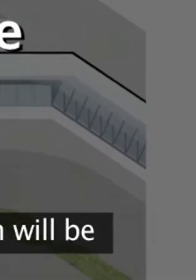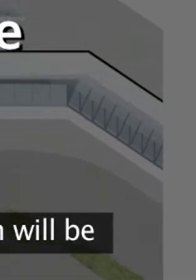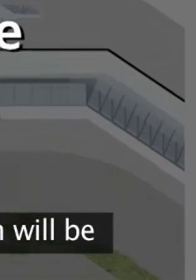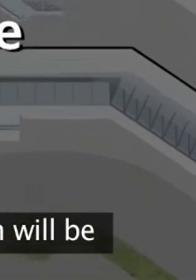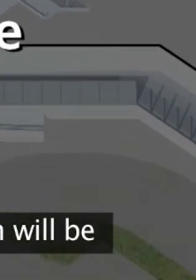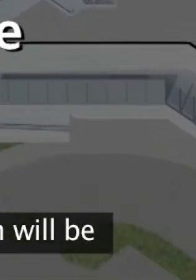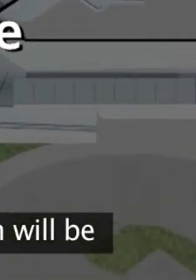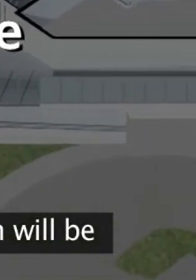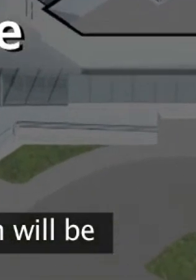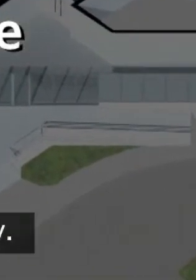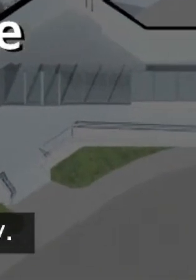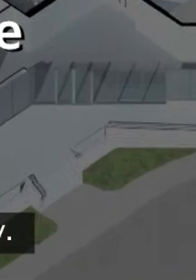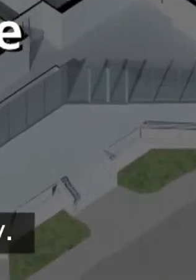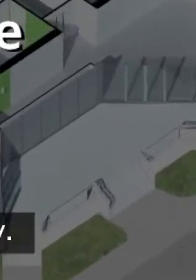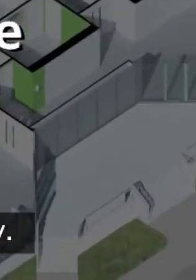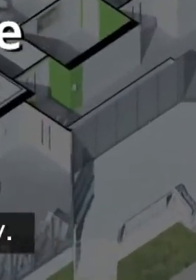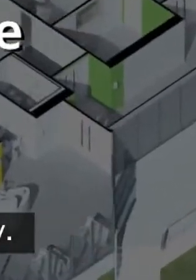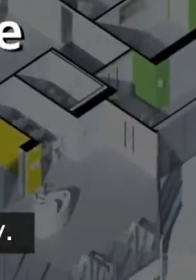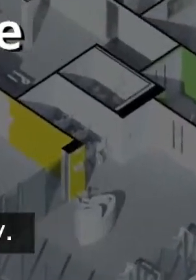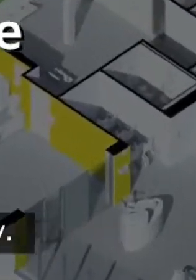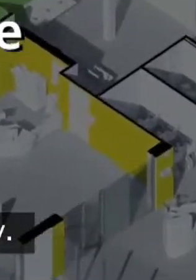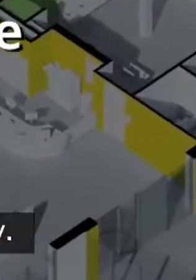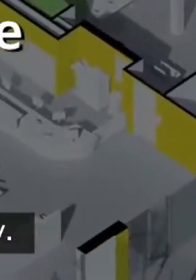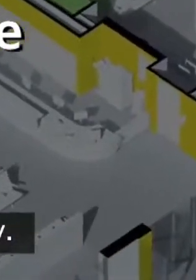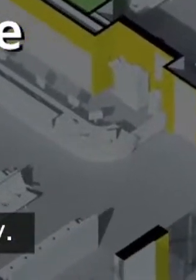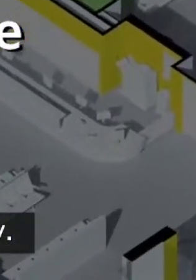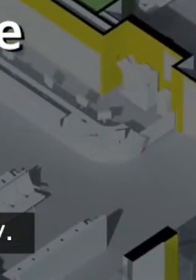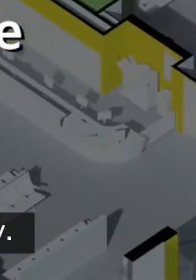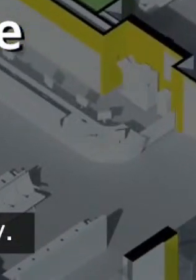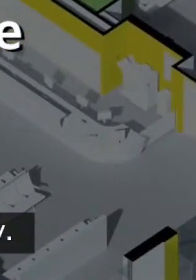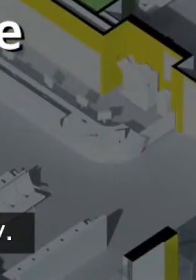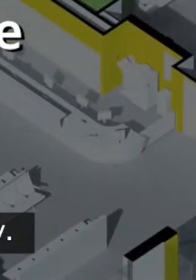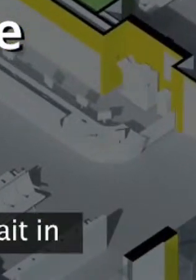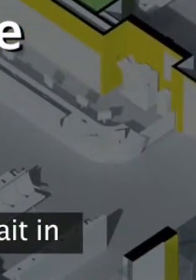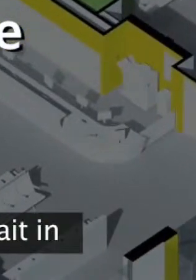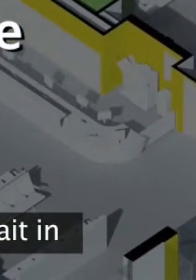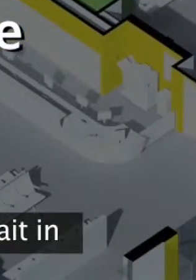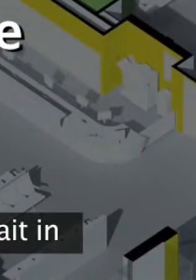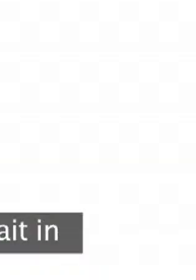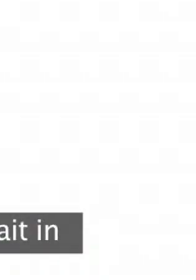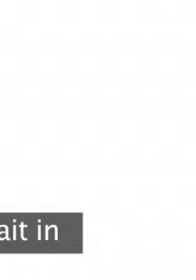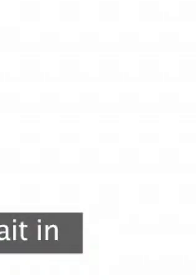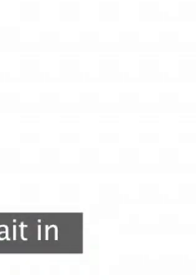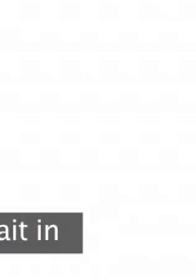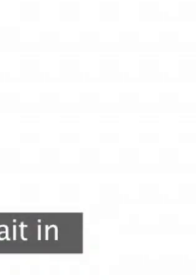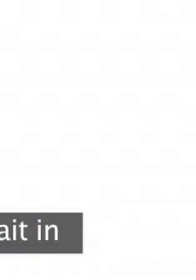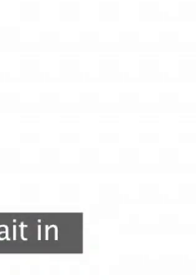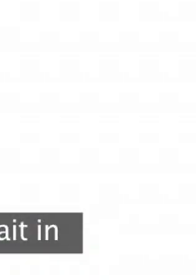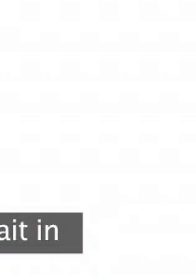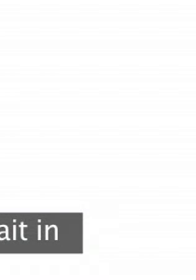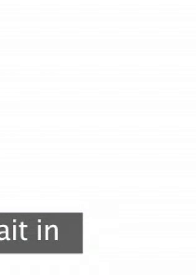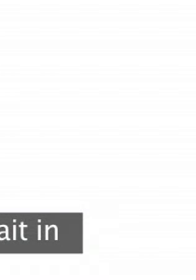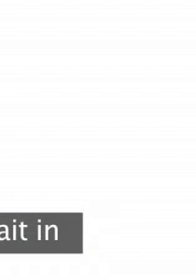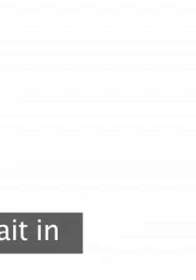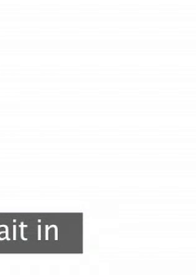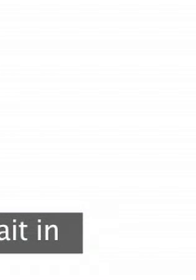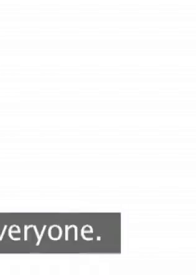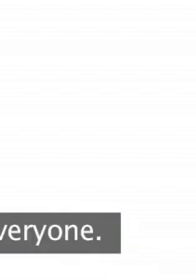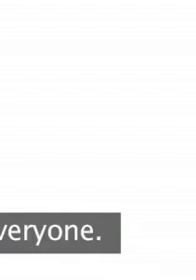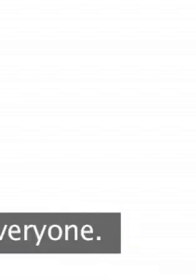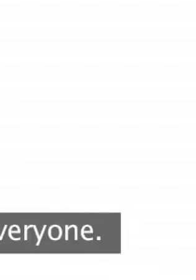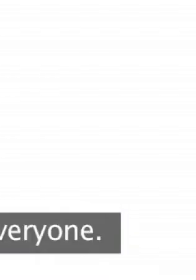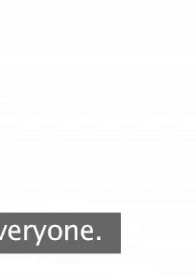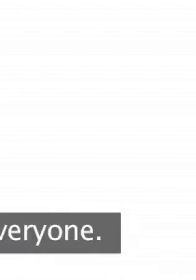our urgent treatment centre, which will be for illness and injuries not considered to be an emergency. Again, the design has factored in plenty of room for you to